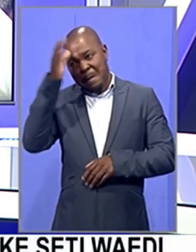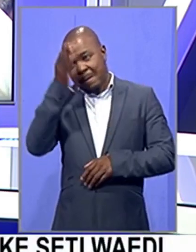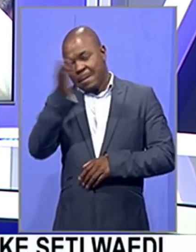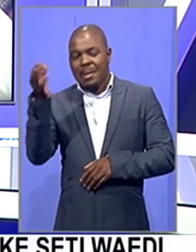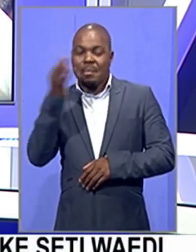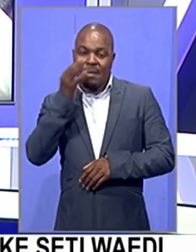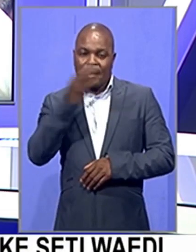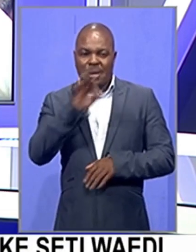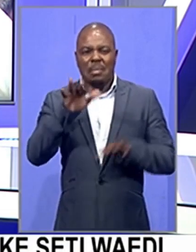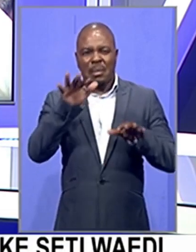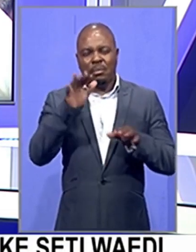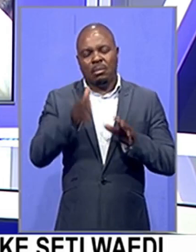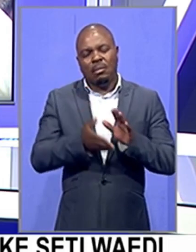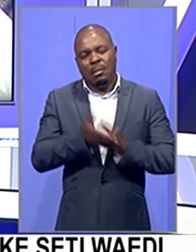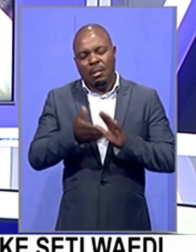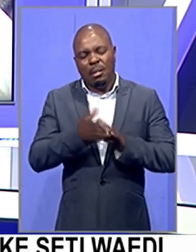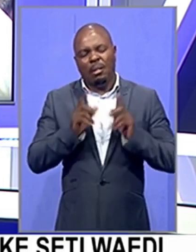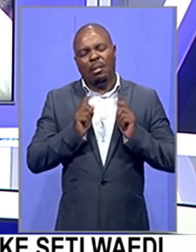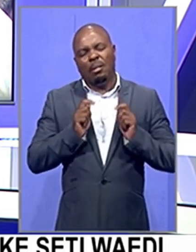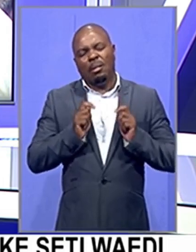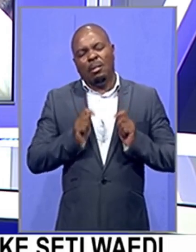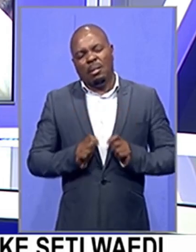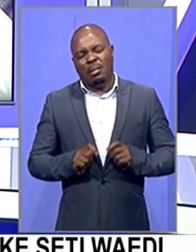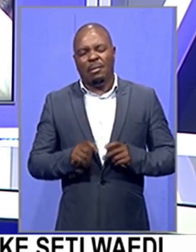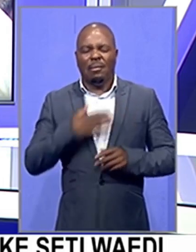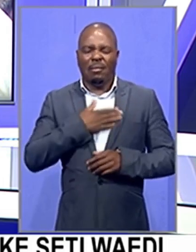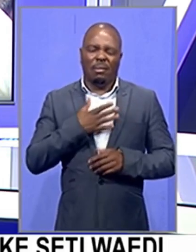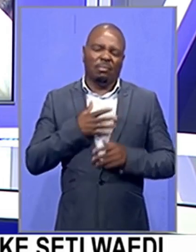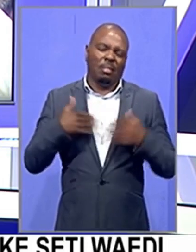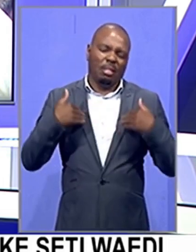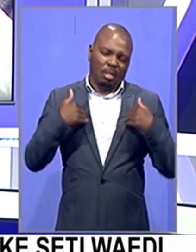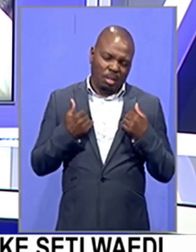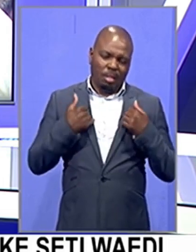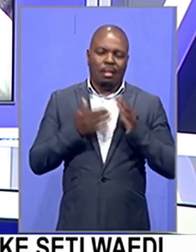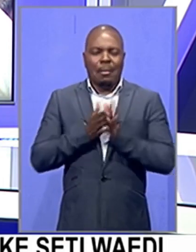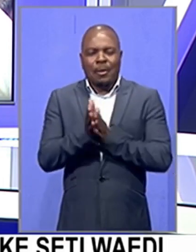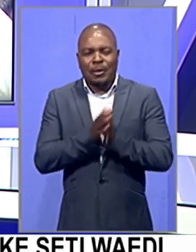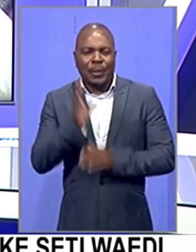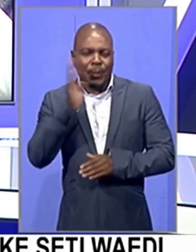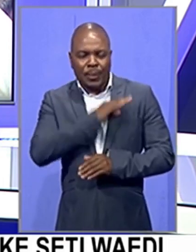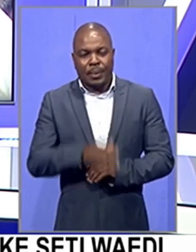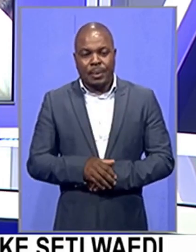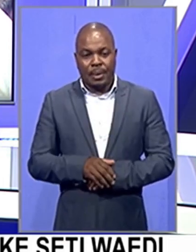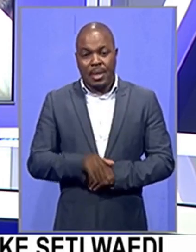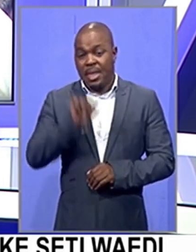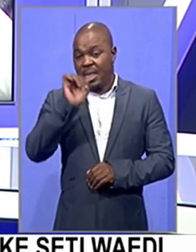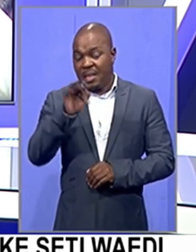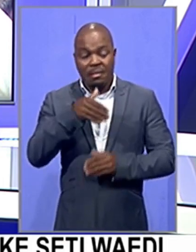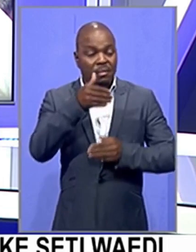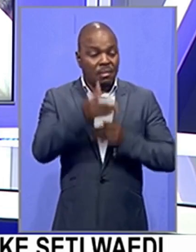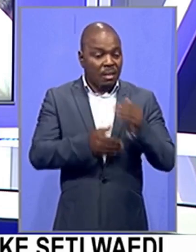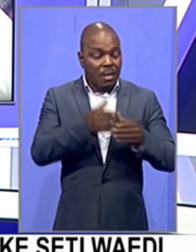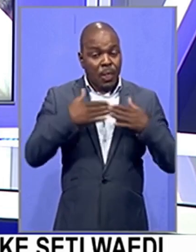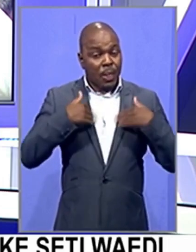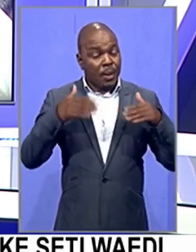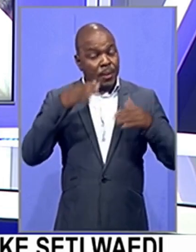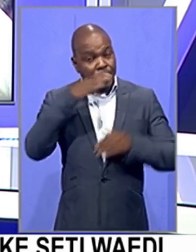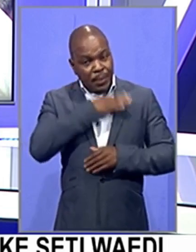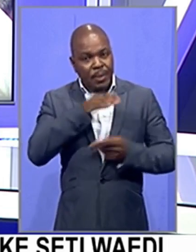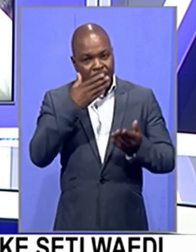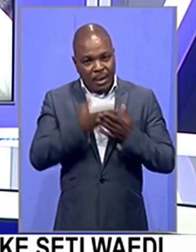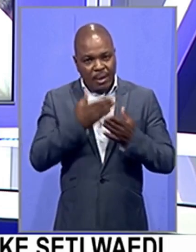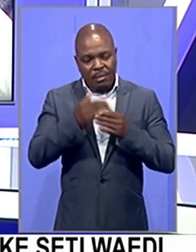direga ge batho ba thoma go lapa, go tšwafa le go hloka hlohleletšo. Ge se ka se alafiwe, se ka go